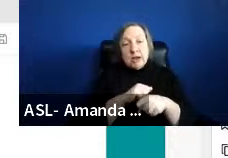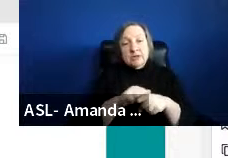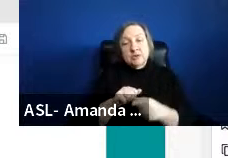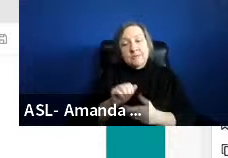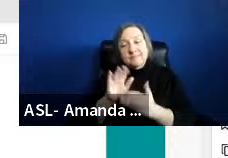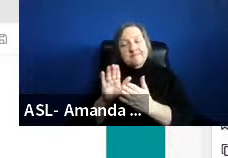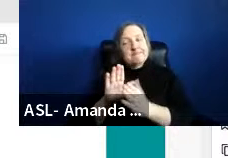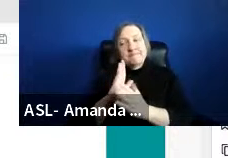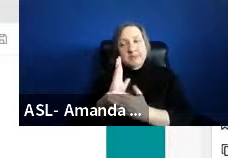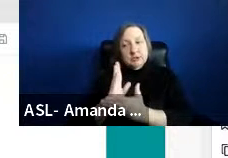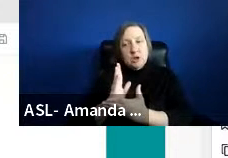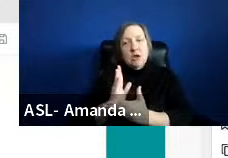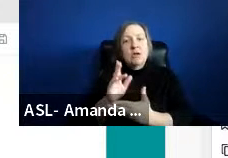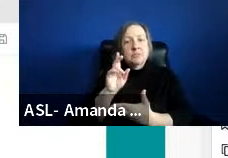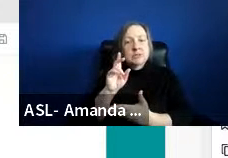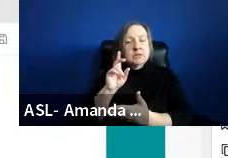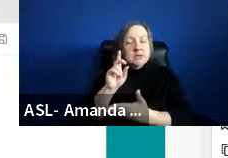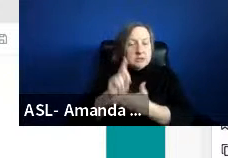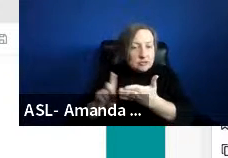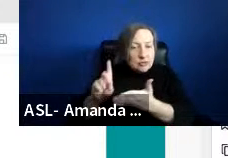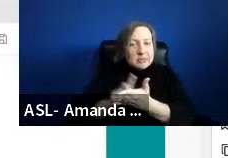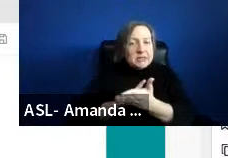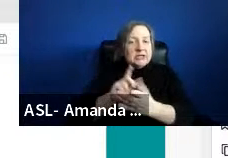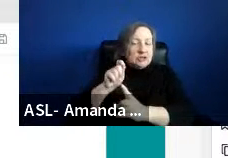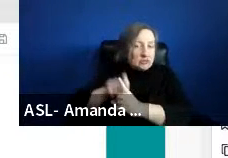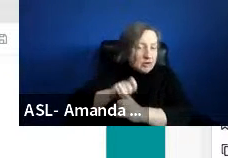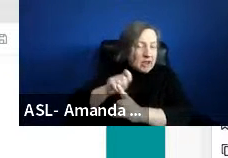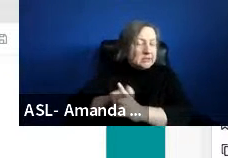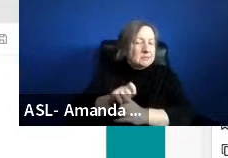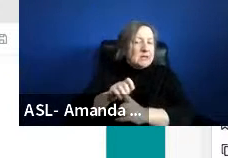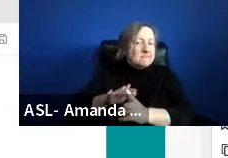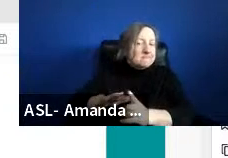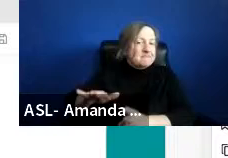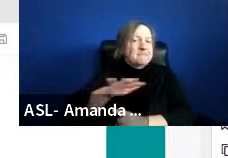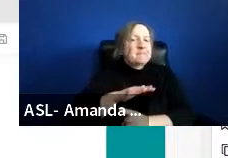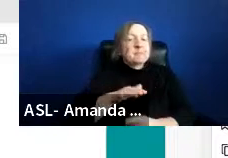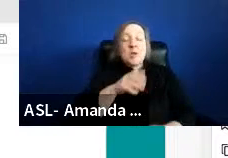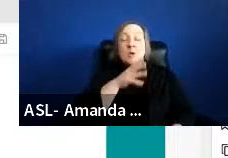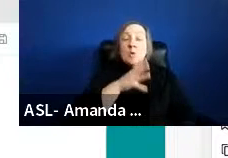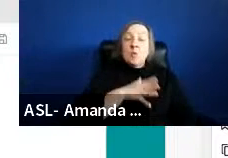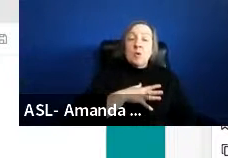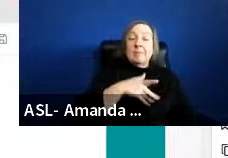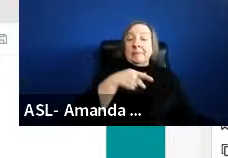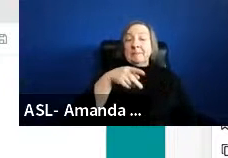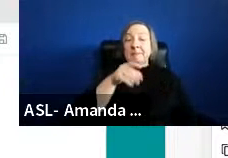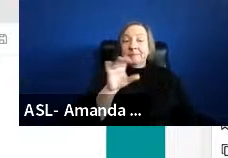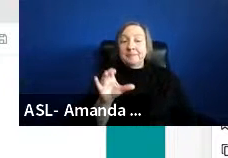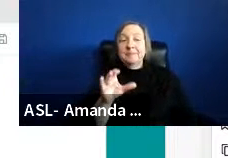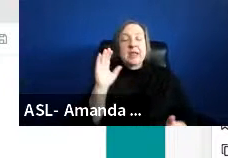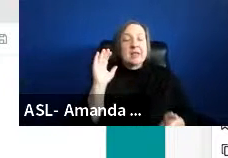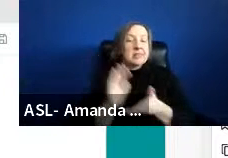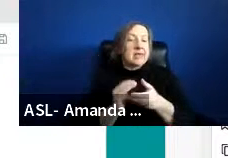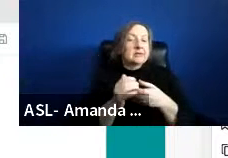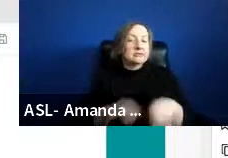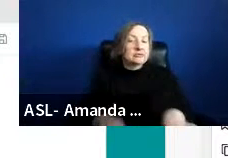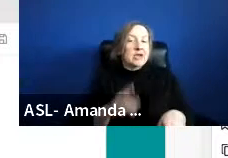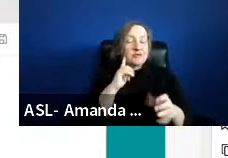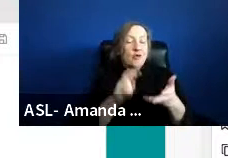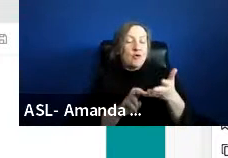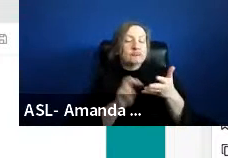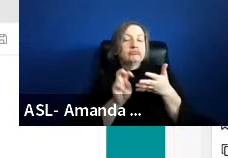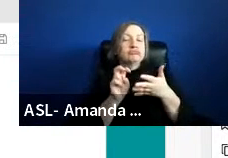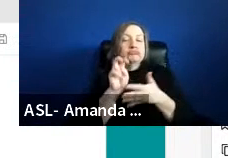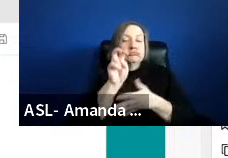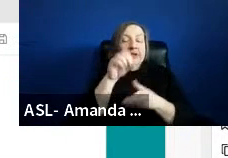site harassment and discrimination incidents. Women and people of color are less likely to have opportunities for advancement within